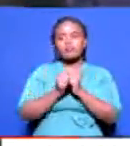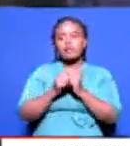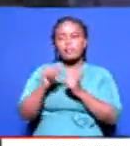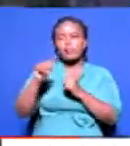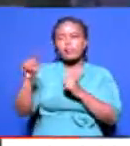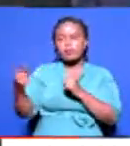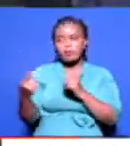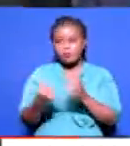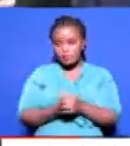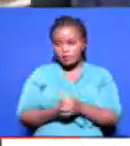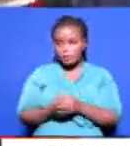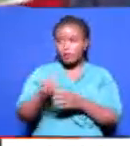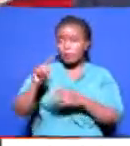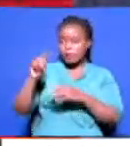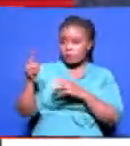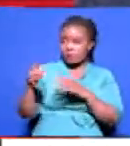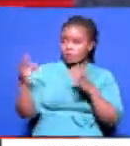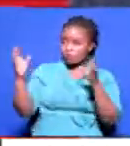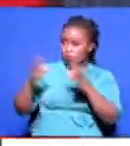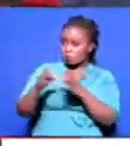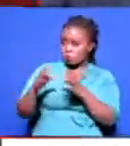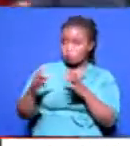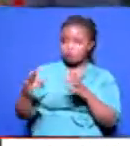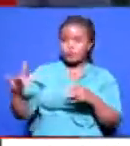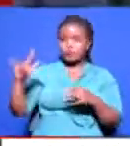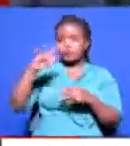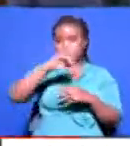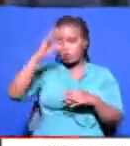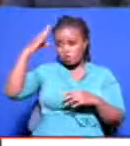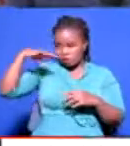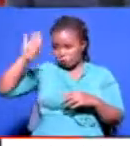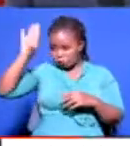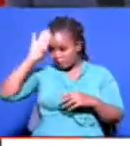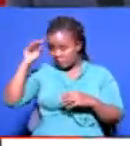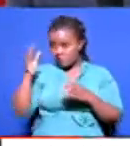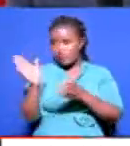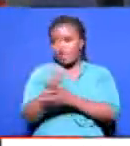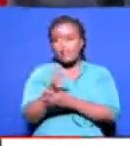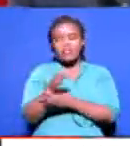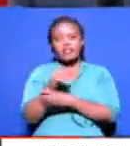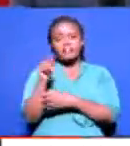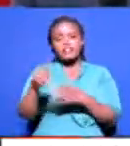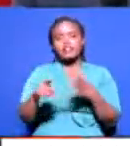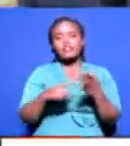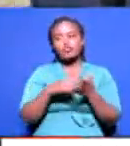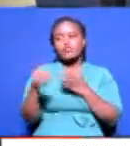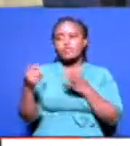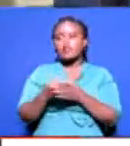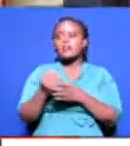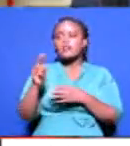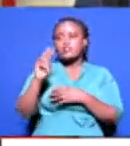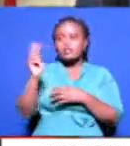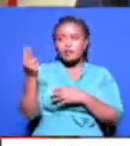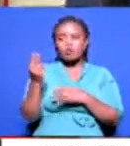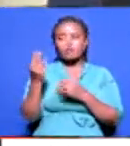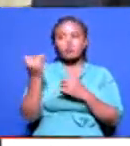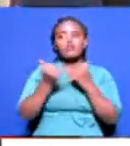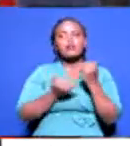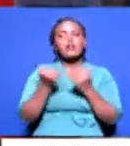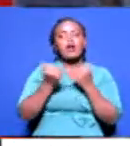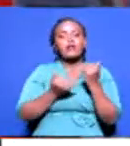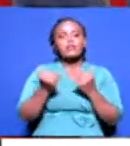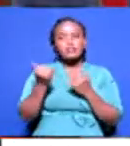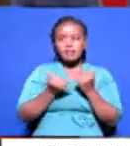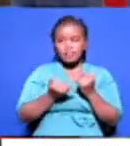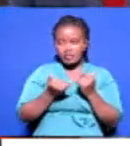batch of the contingent will depart to Brazil on Thursday this week, while the second will leave the country on Saturday. For Prime Edition